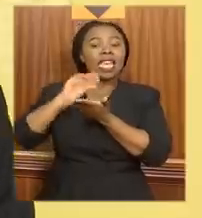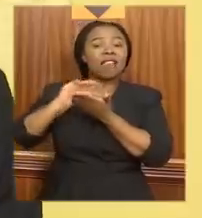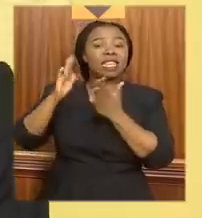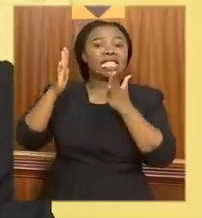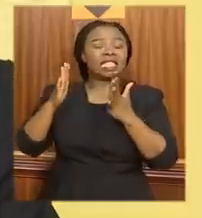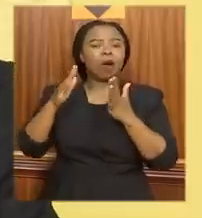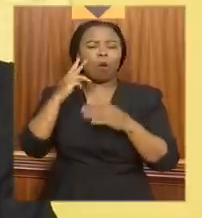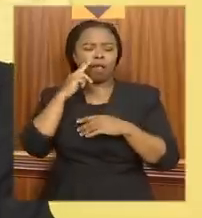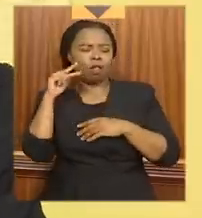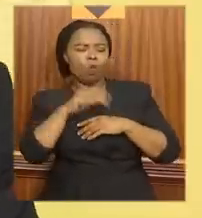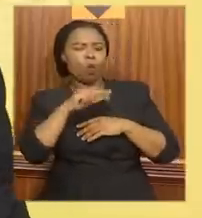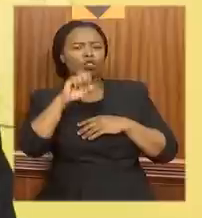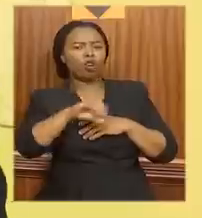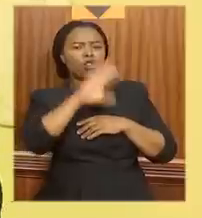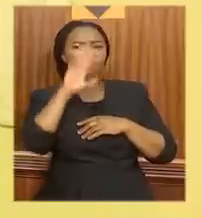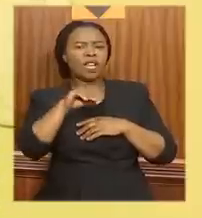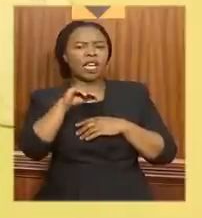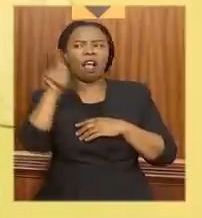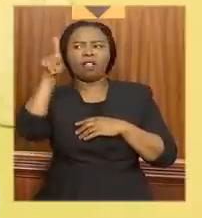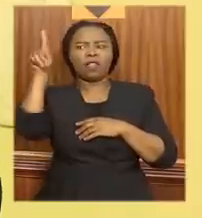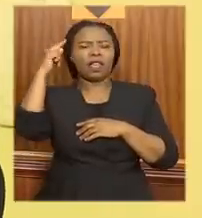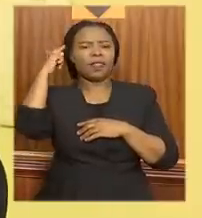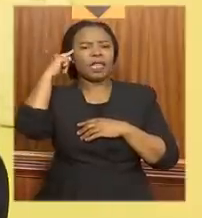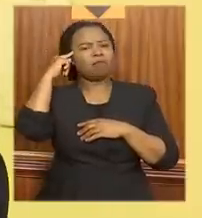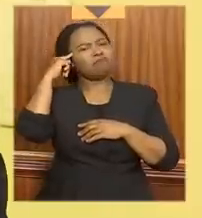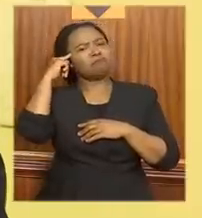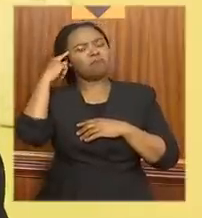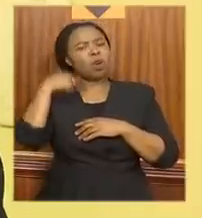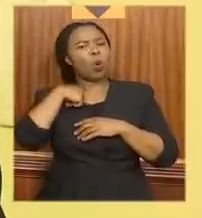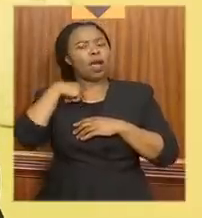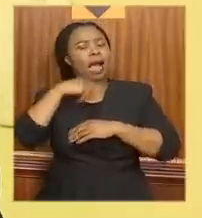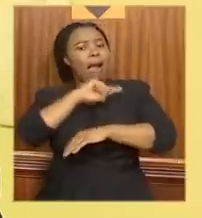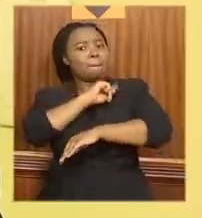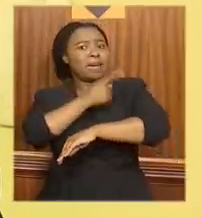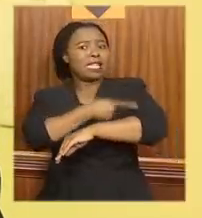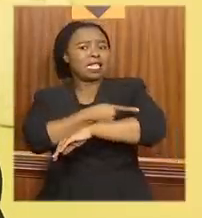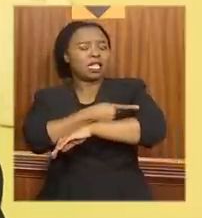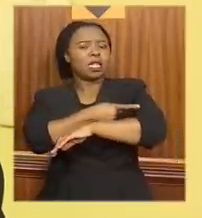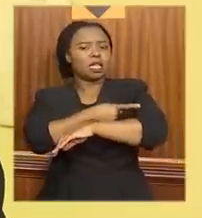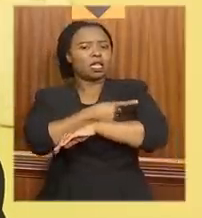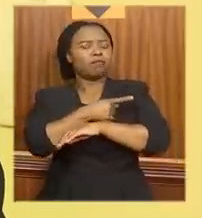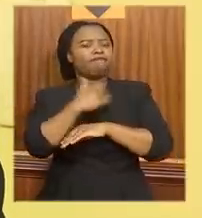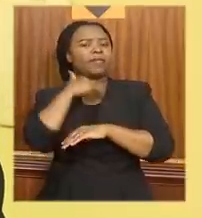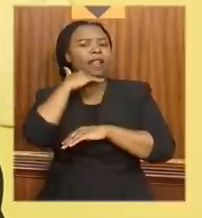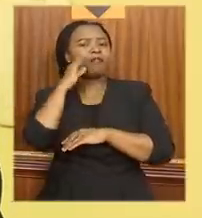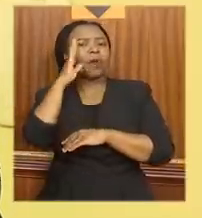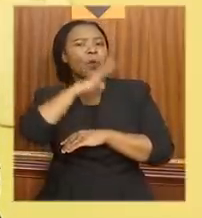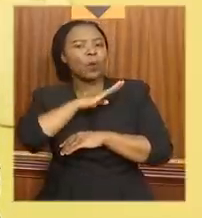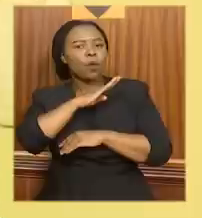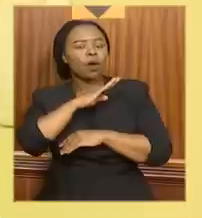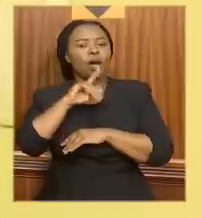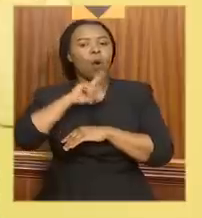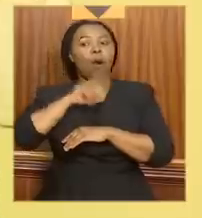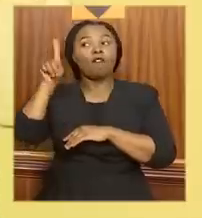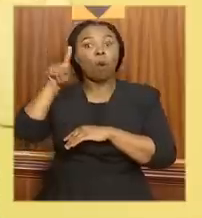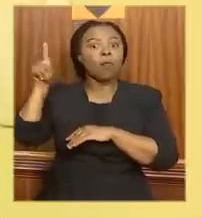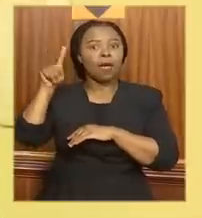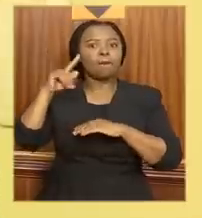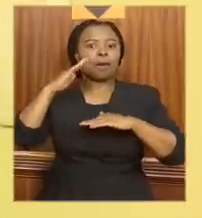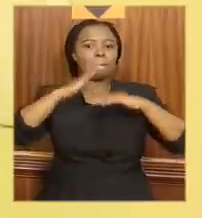nation, they think that we do not have the capacity to generate enough power for them to build